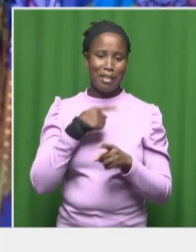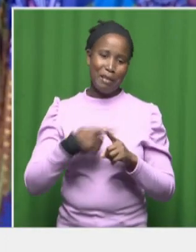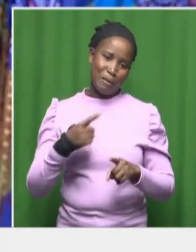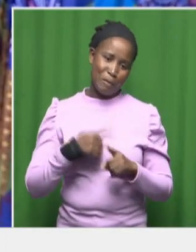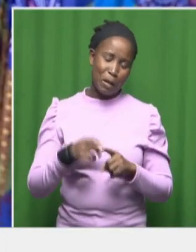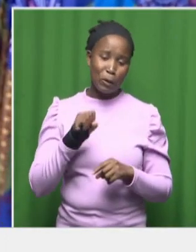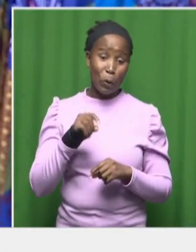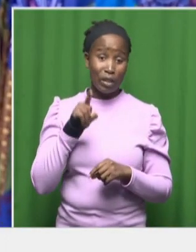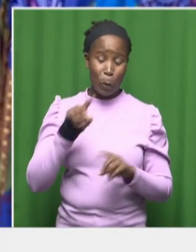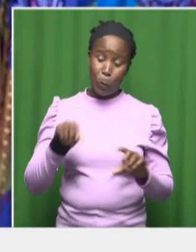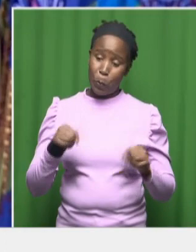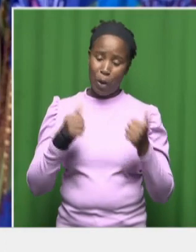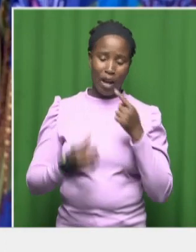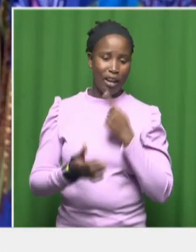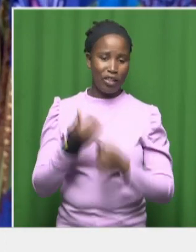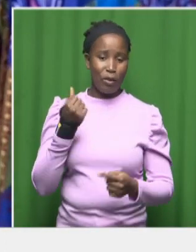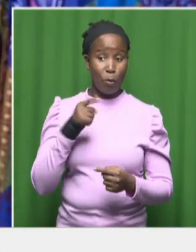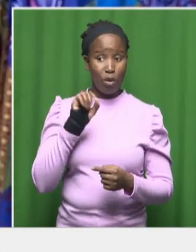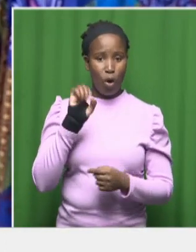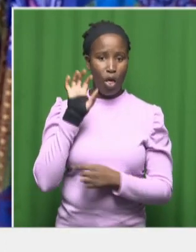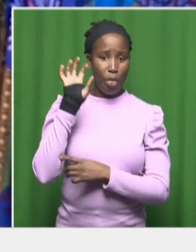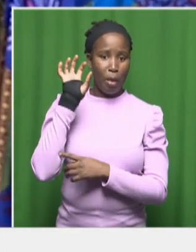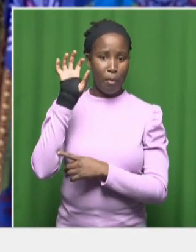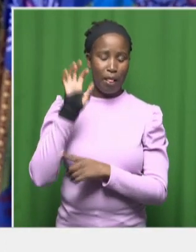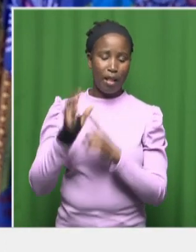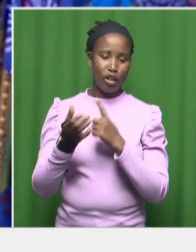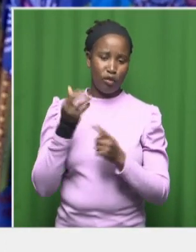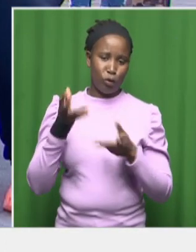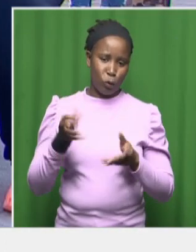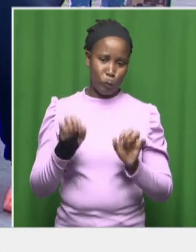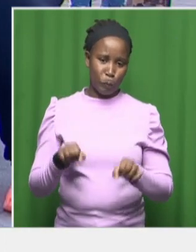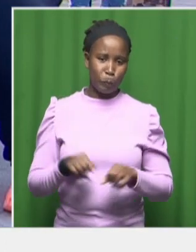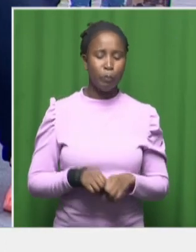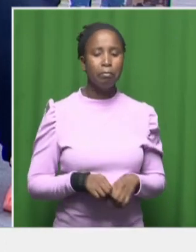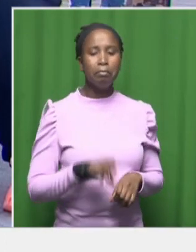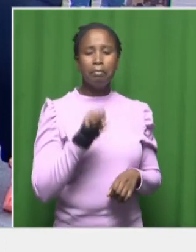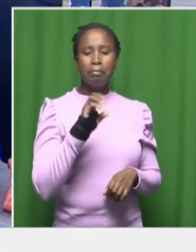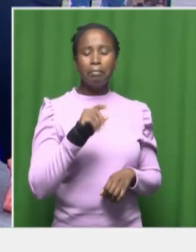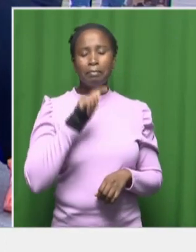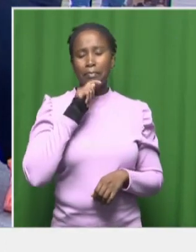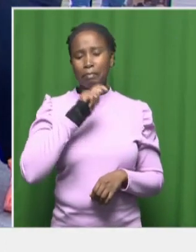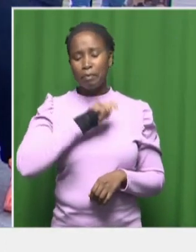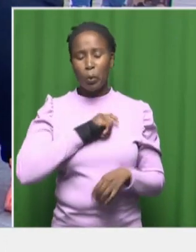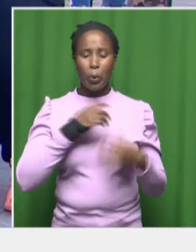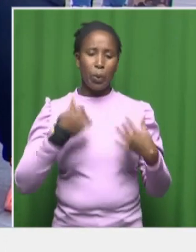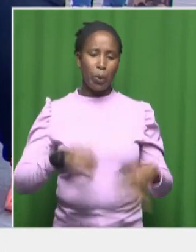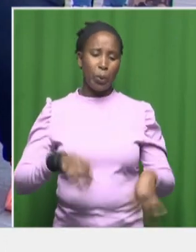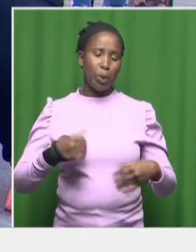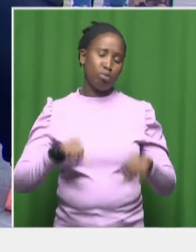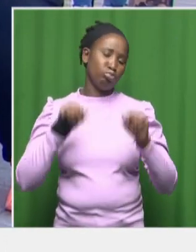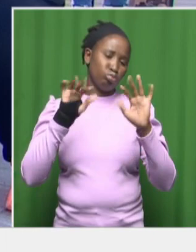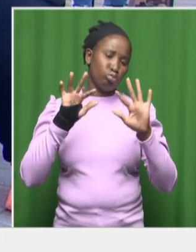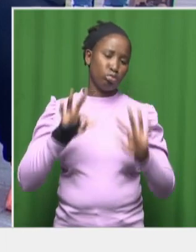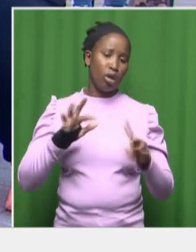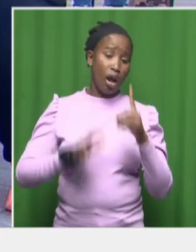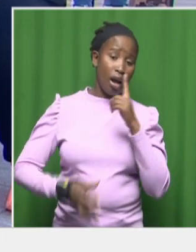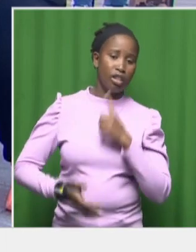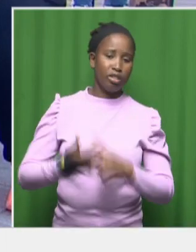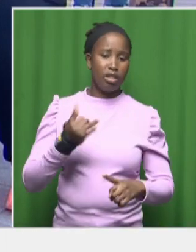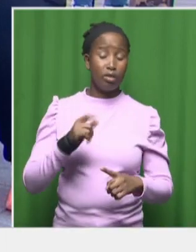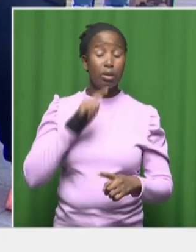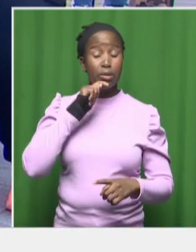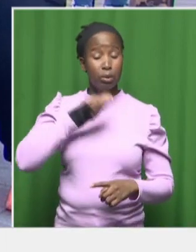great achievement, for netball to reach, yeah. It is an absolutely fabulous achievement, and it obviously needs